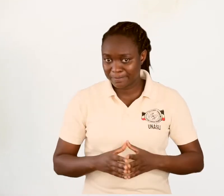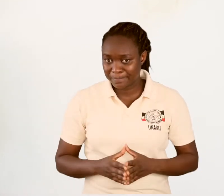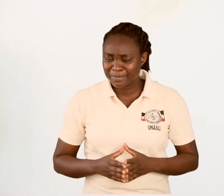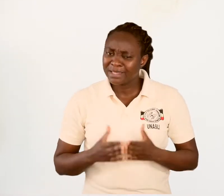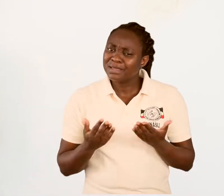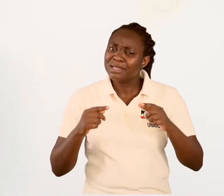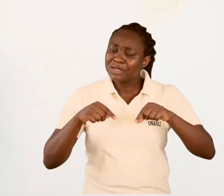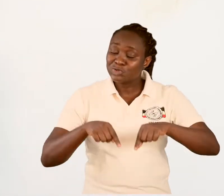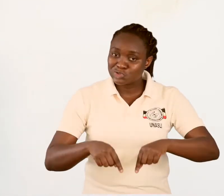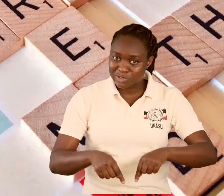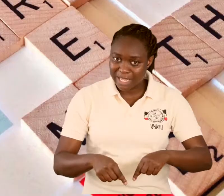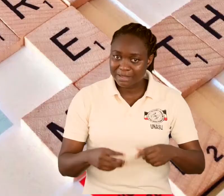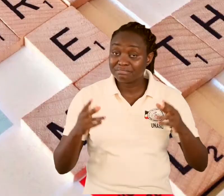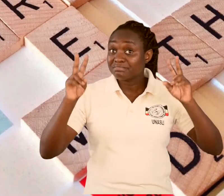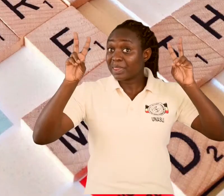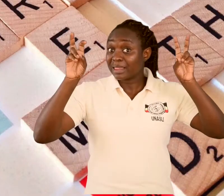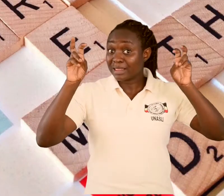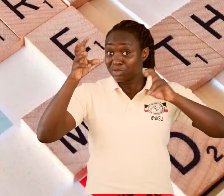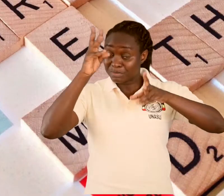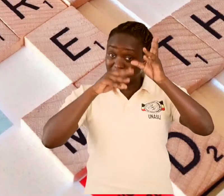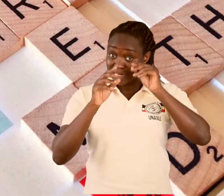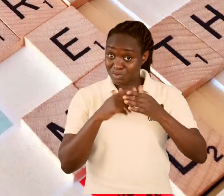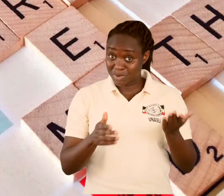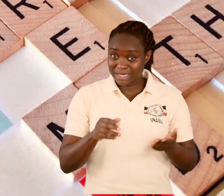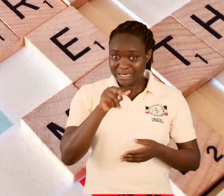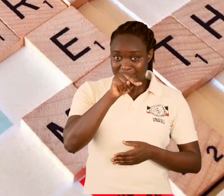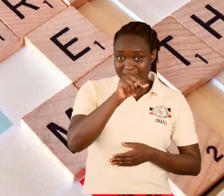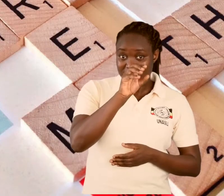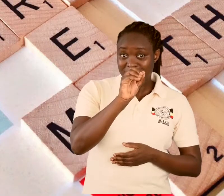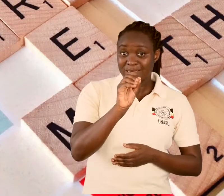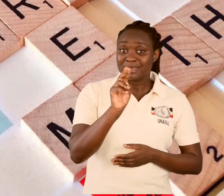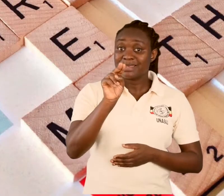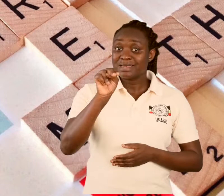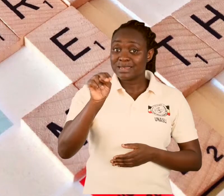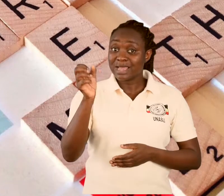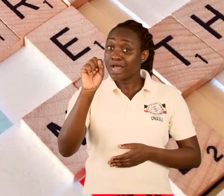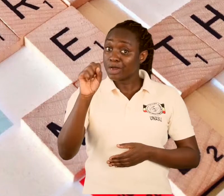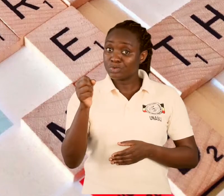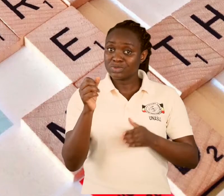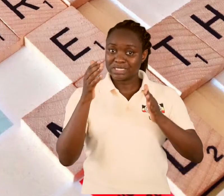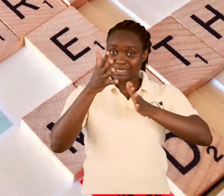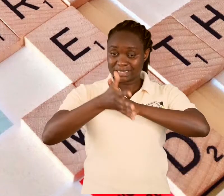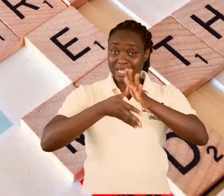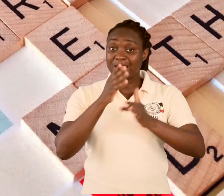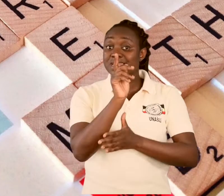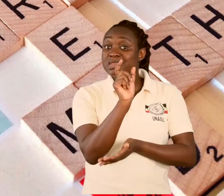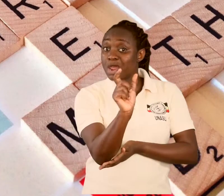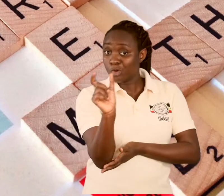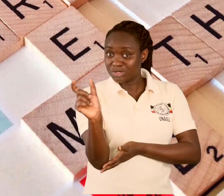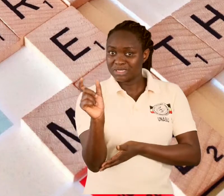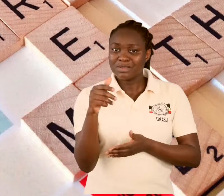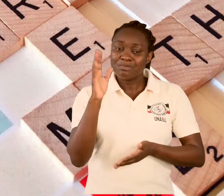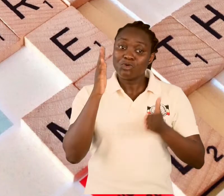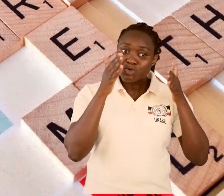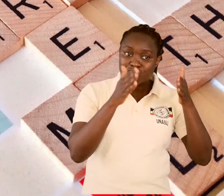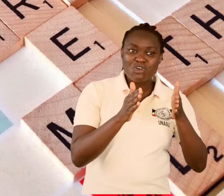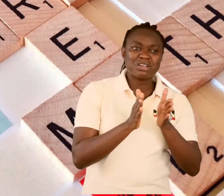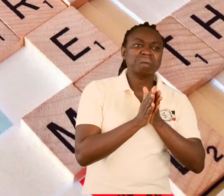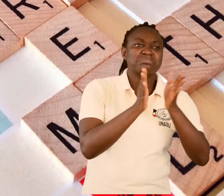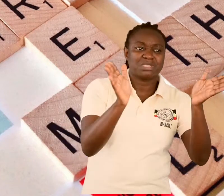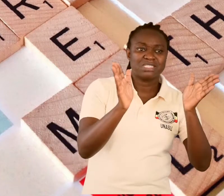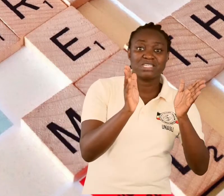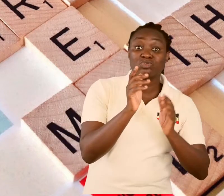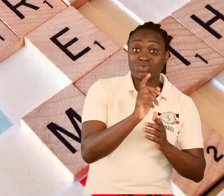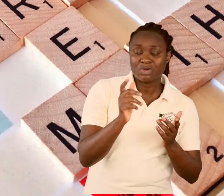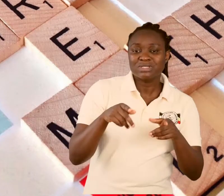Today we are going to look at nouns. And in particular, we are going to look at common nouns and